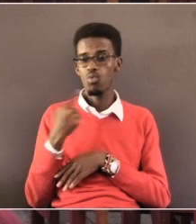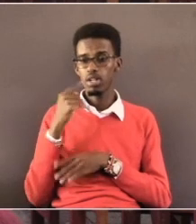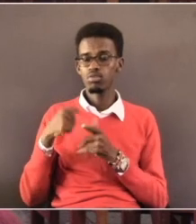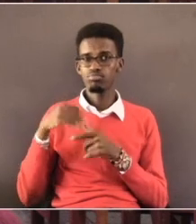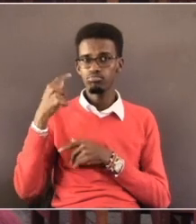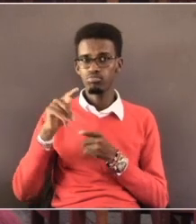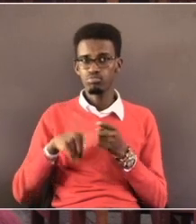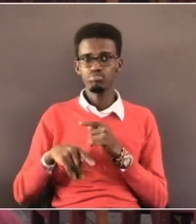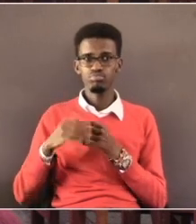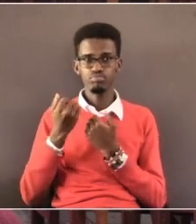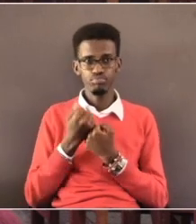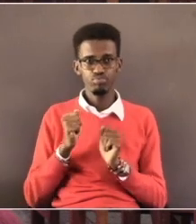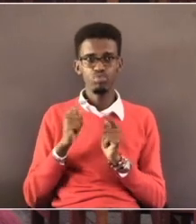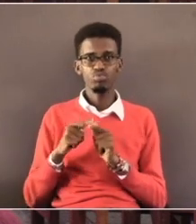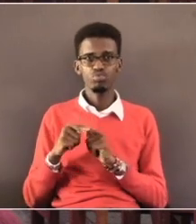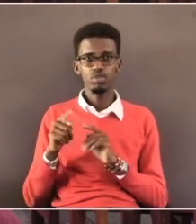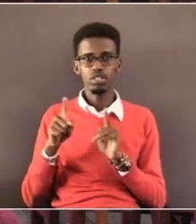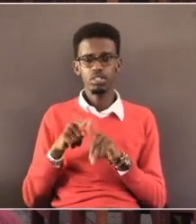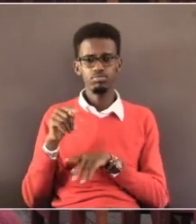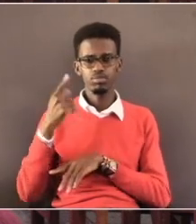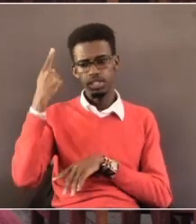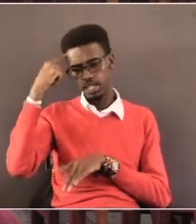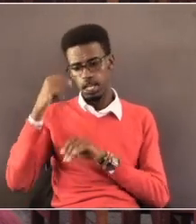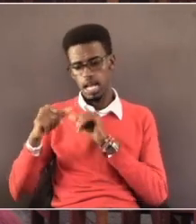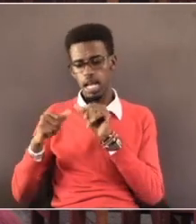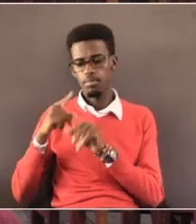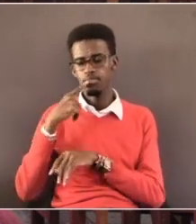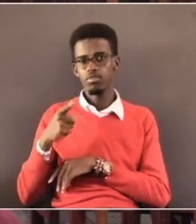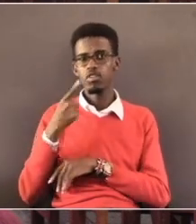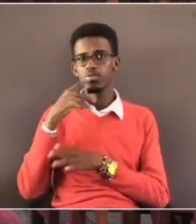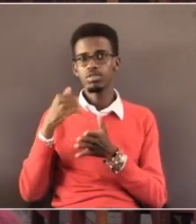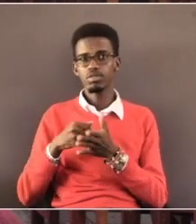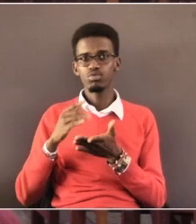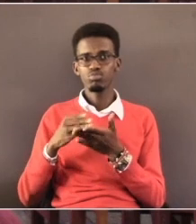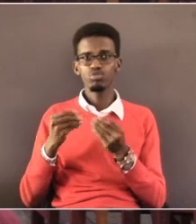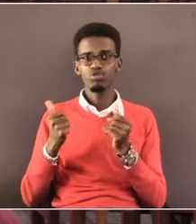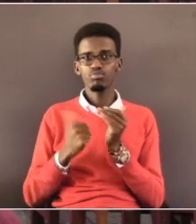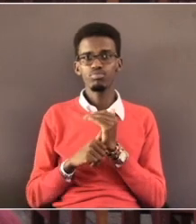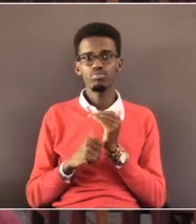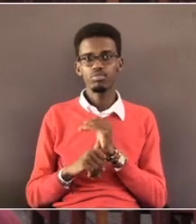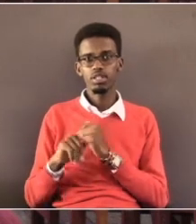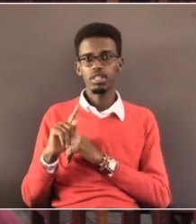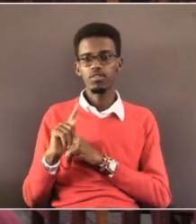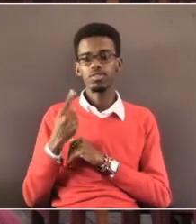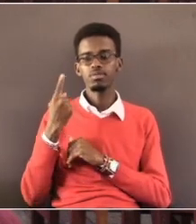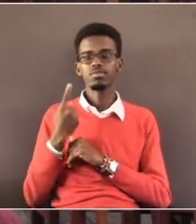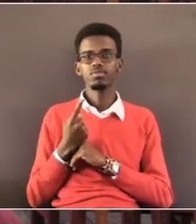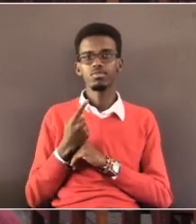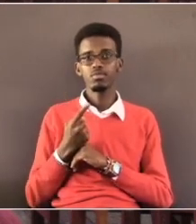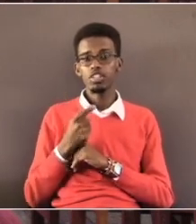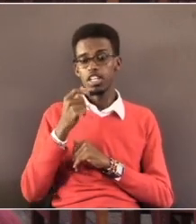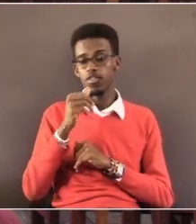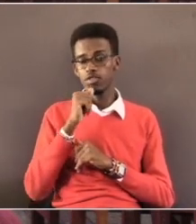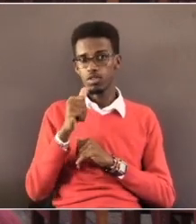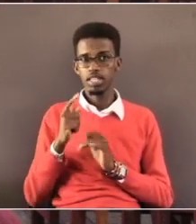to defend, that you're always trying to justify. So, is it a solvable problem? That's number one. If it's